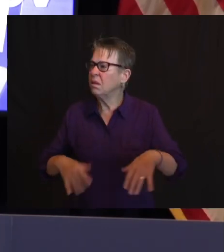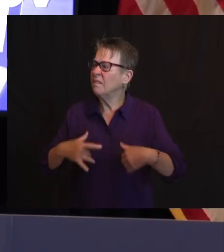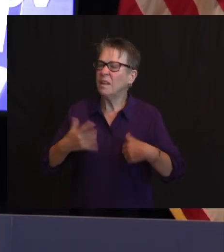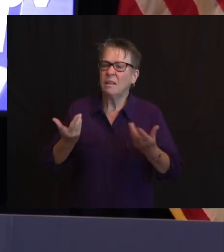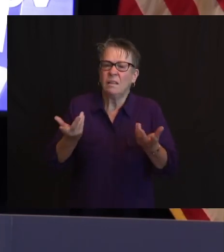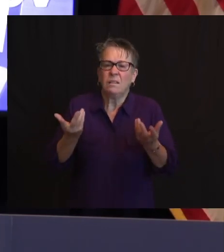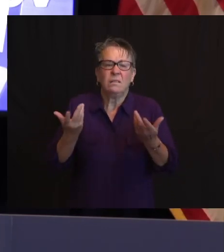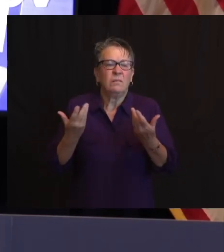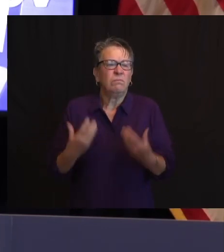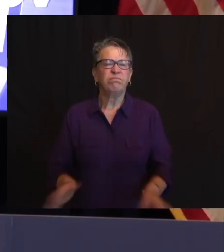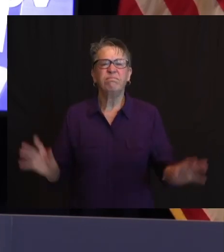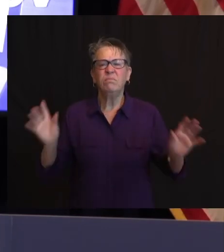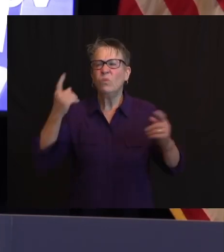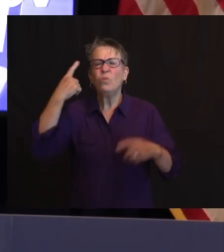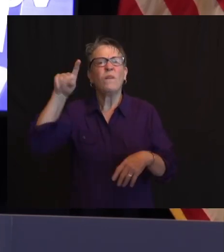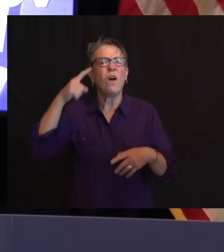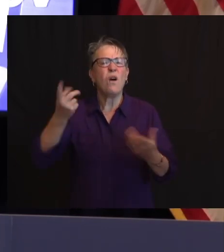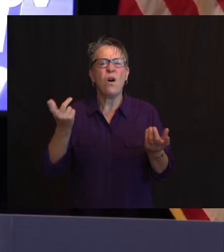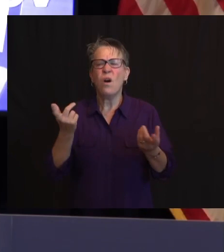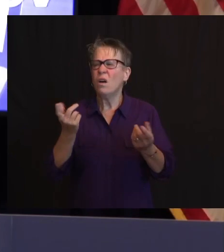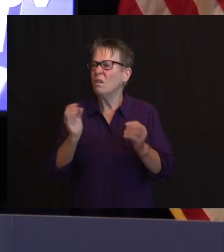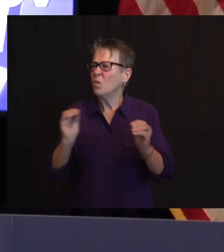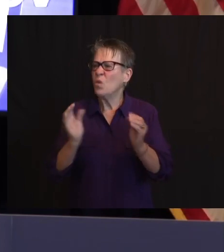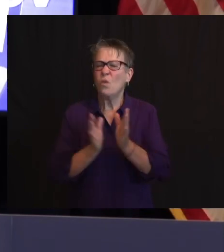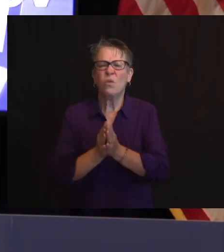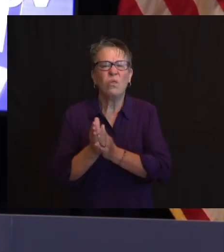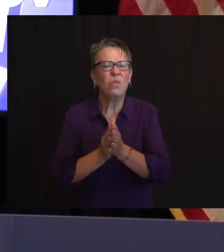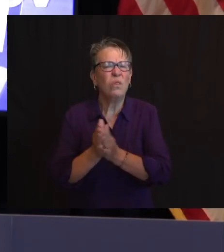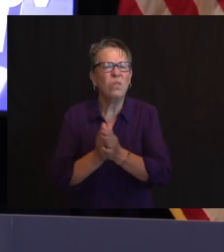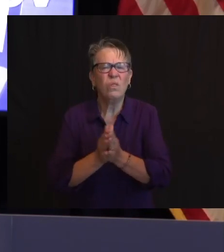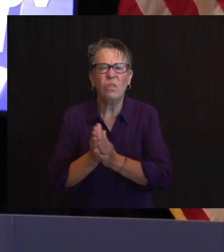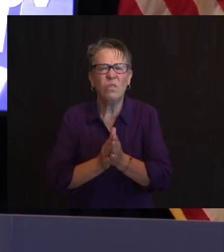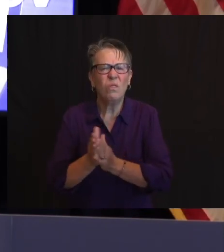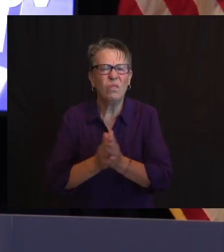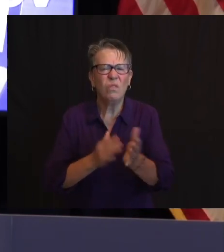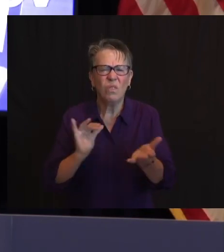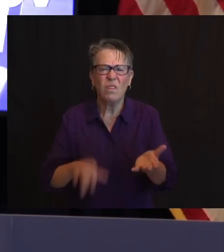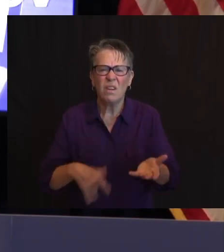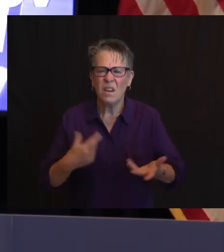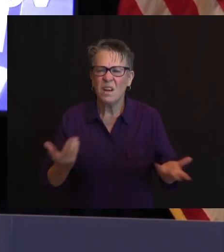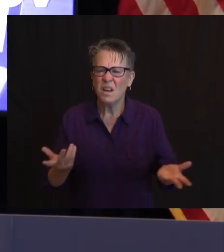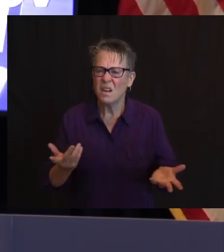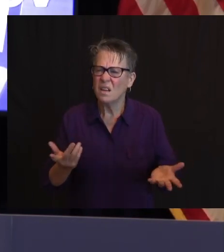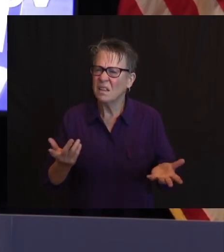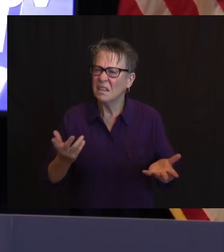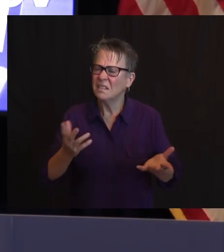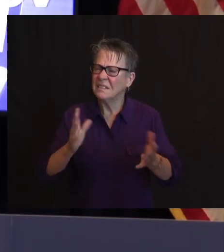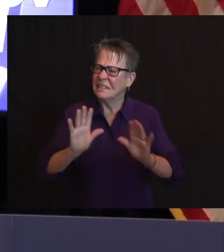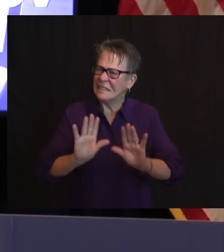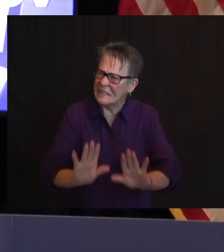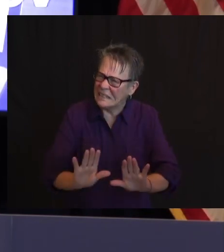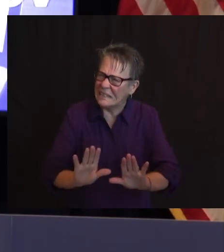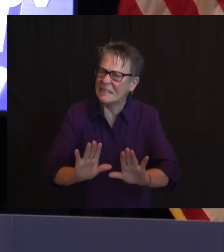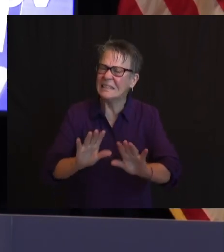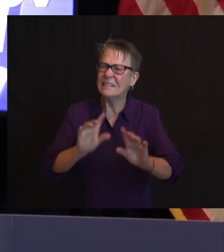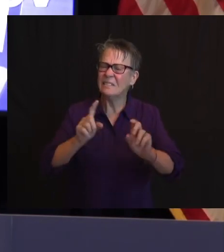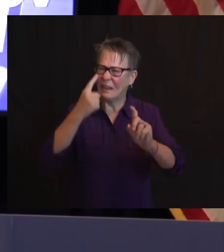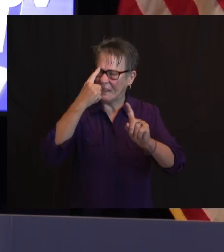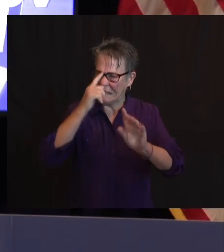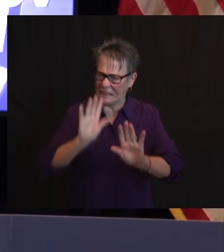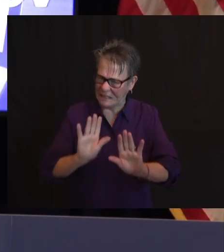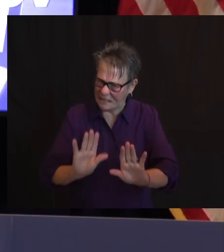important that we take steps to care for our physical and mental health. Work on getting more sleep and eating nutritious